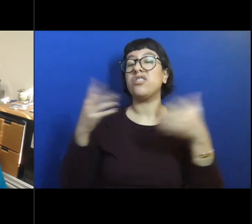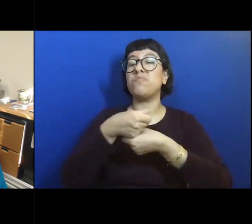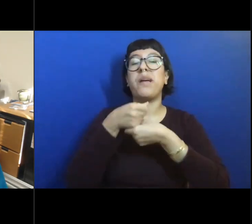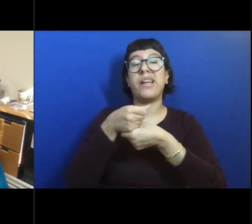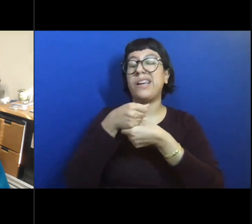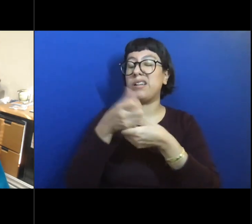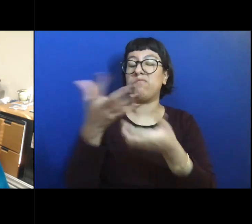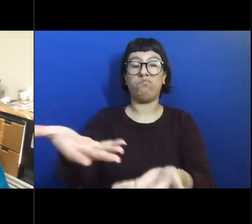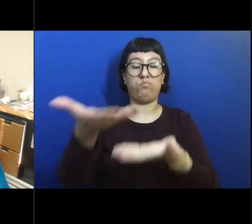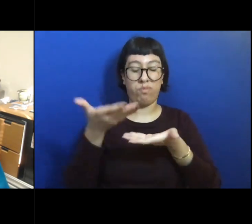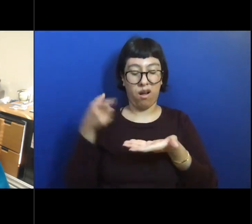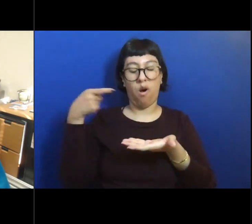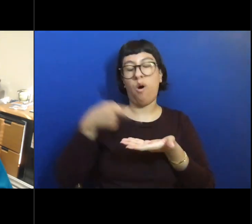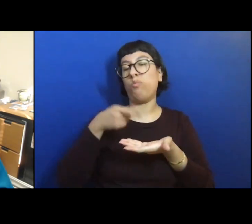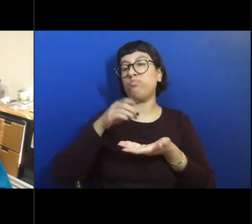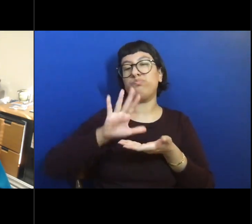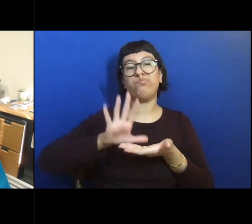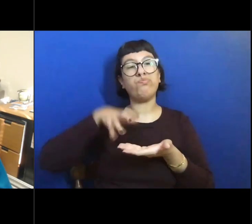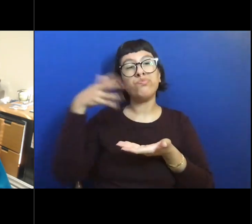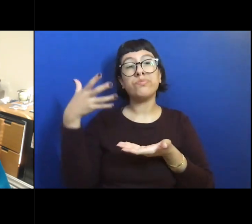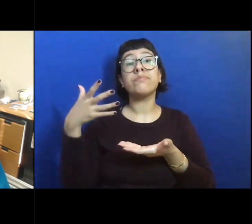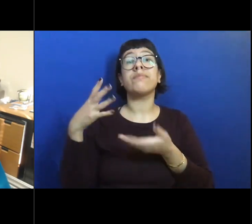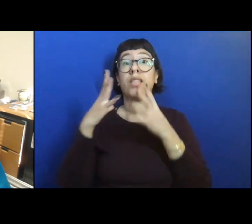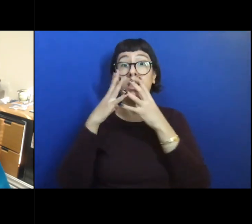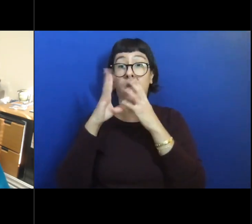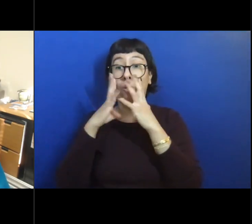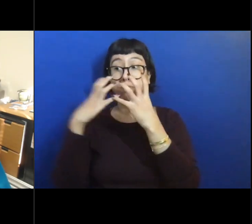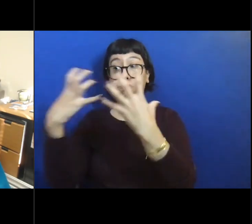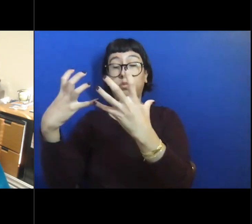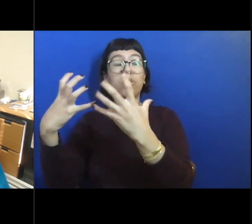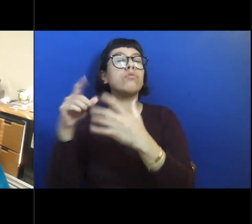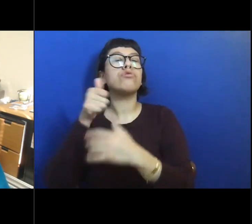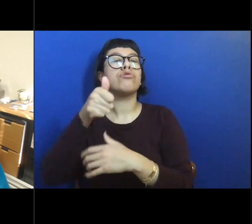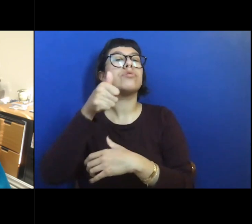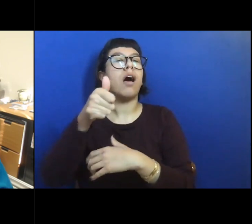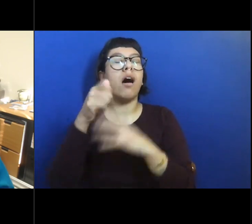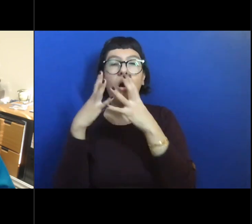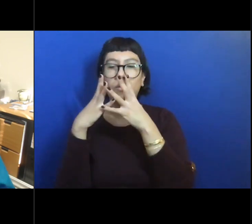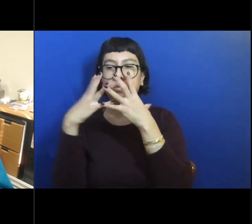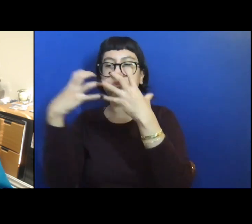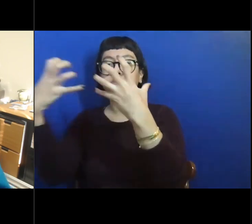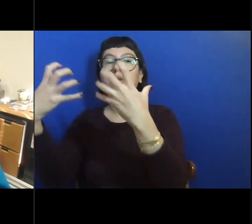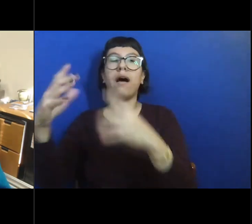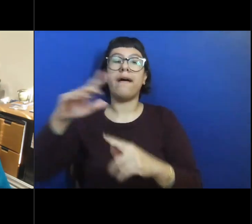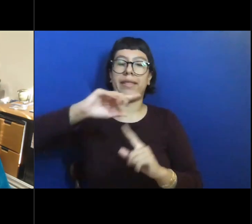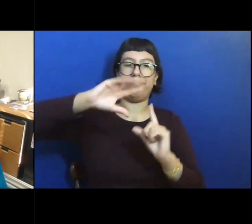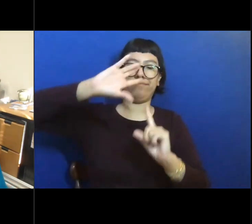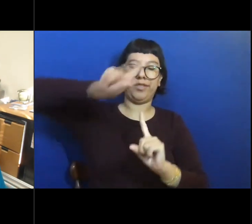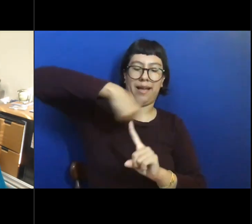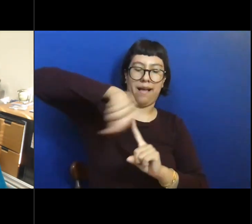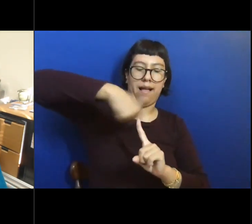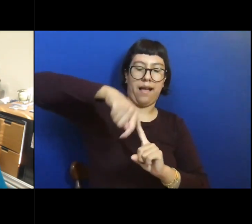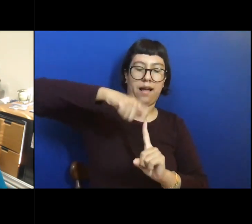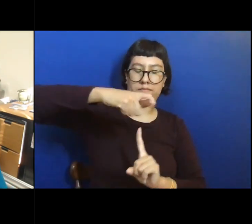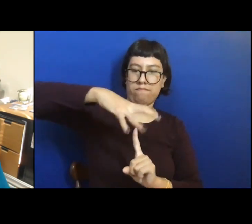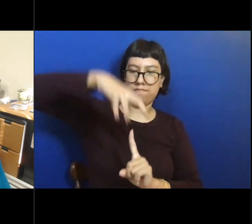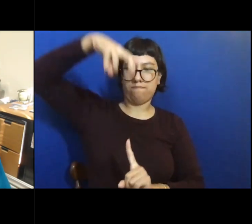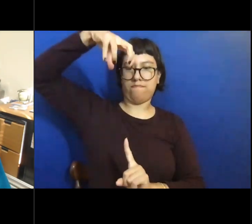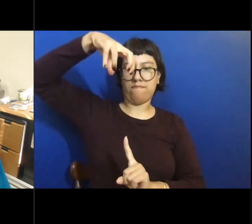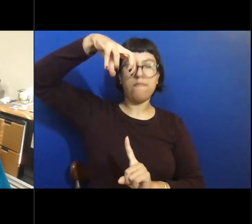already packaged. We just have to blow up the balloon and tie the balloon to the parachute and the parachute to the